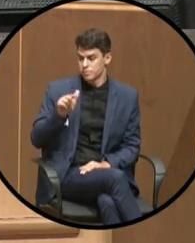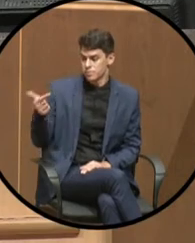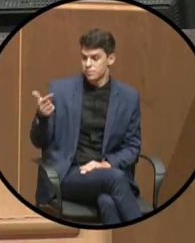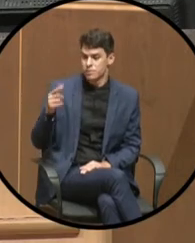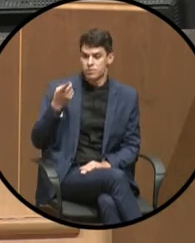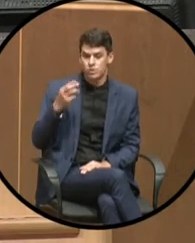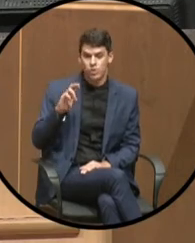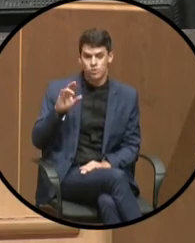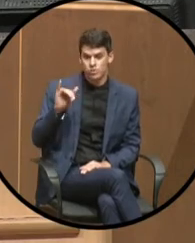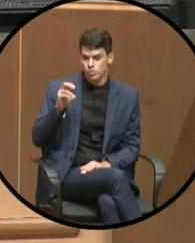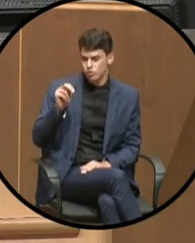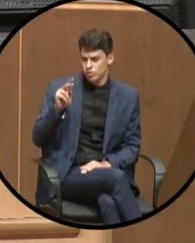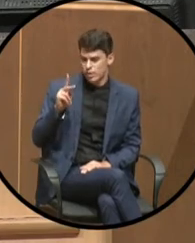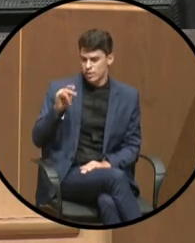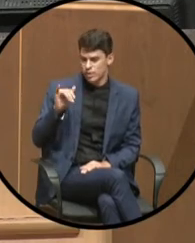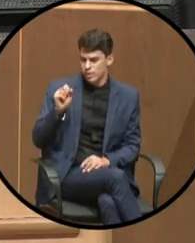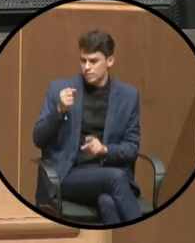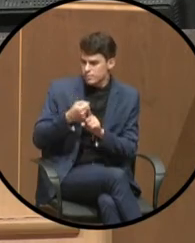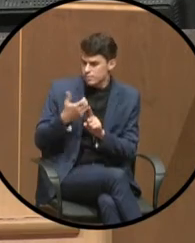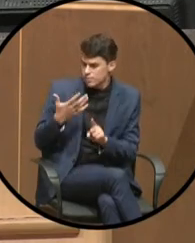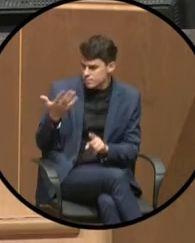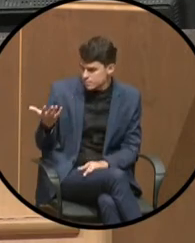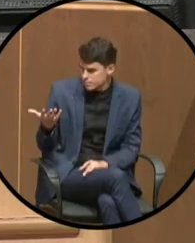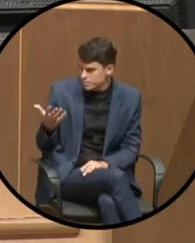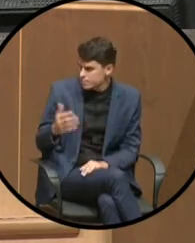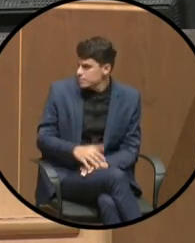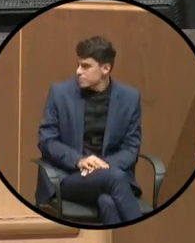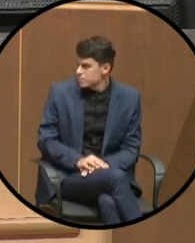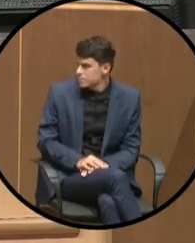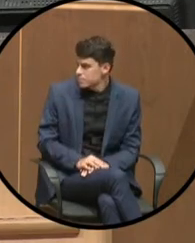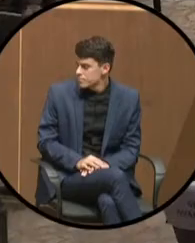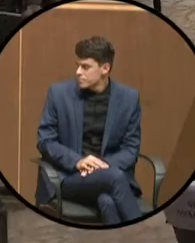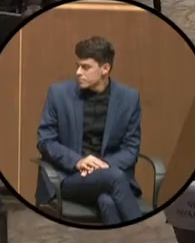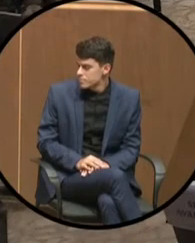Dr. Jenkins and or general counsel.